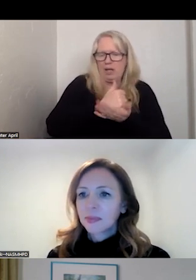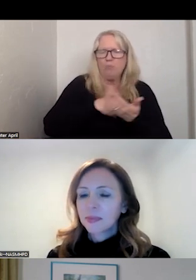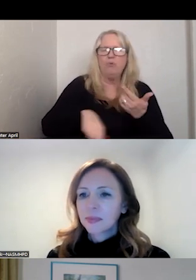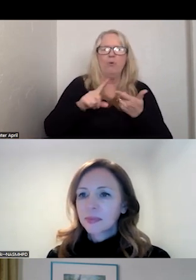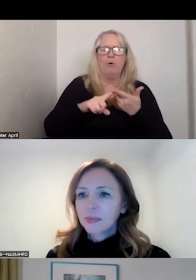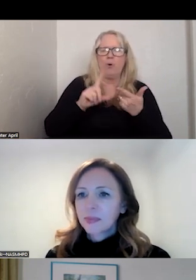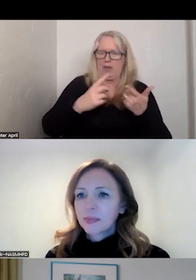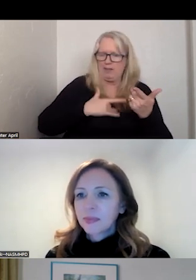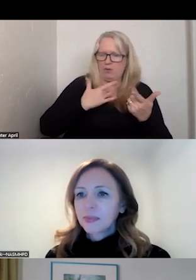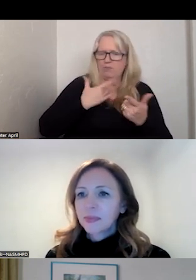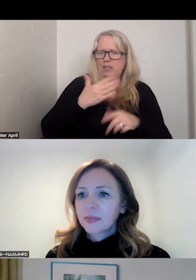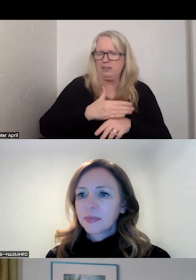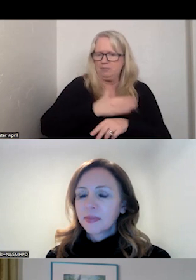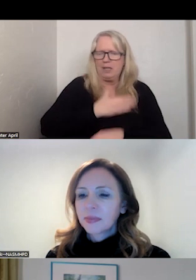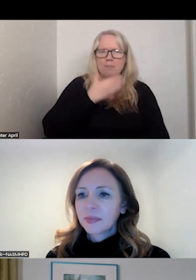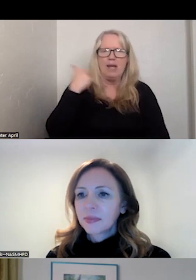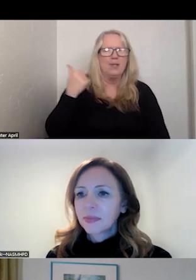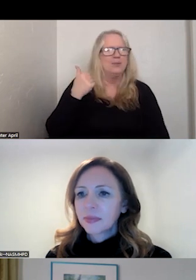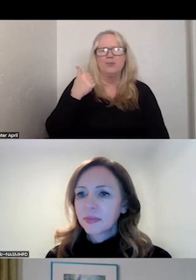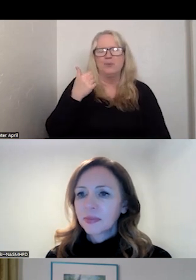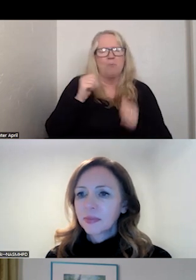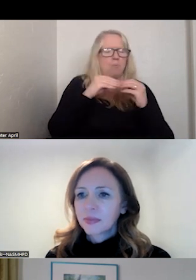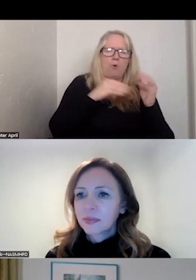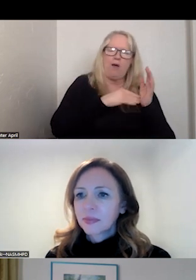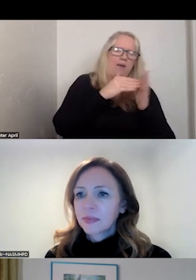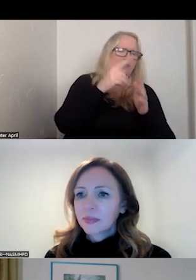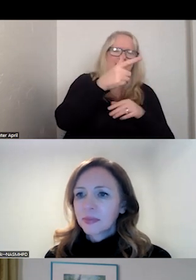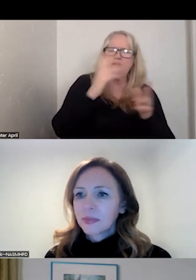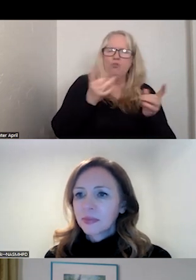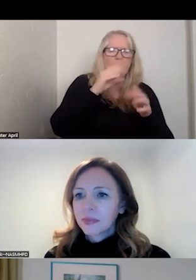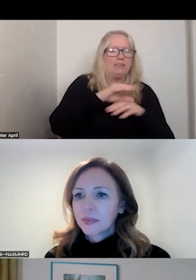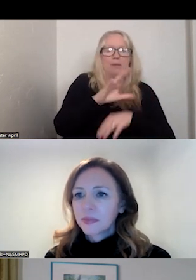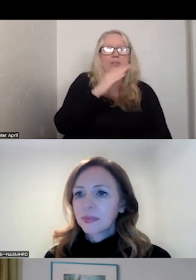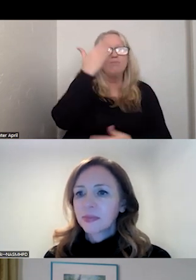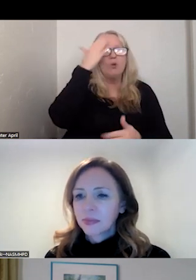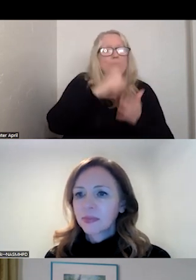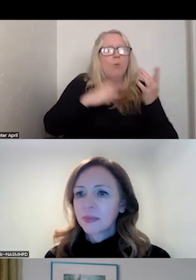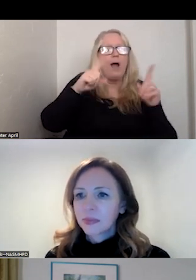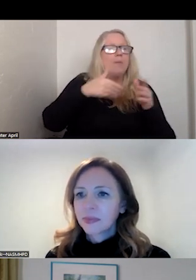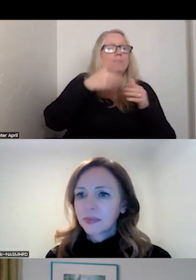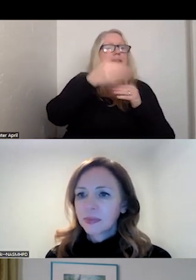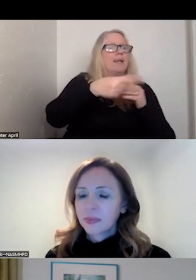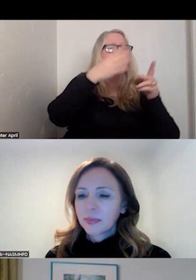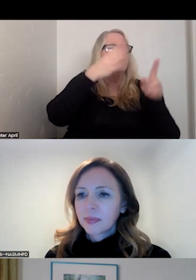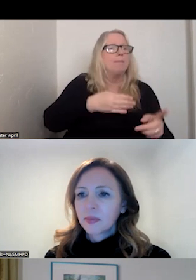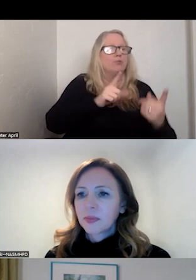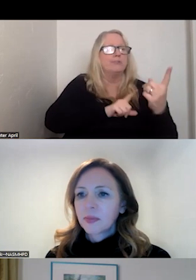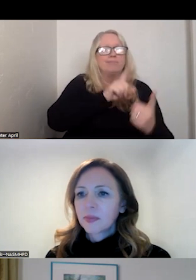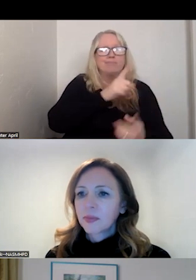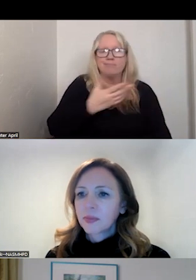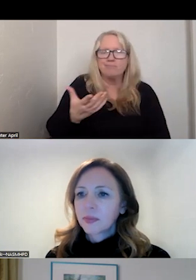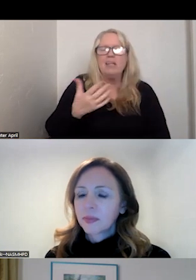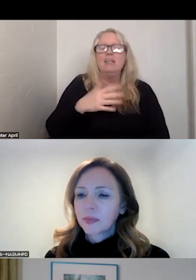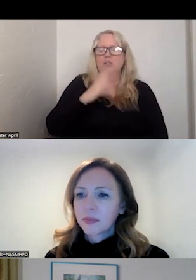that they're feeling better, more often than not, crisis counselors never know what happened next for that person. So follow-up can give